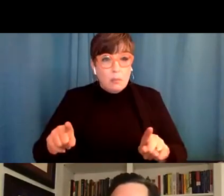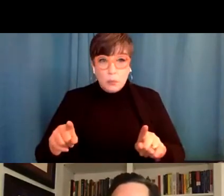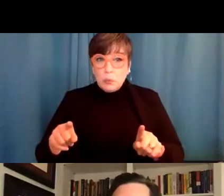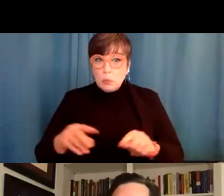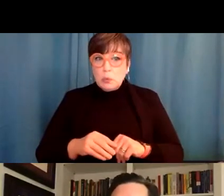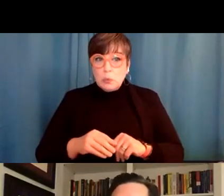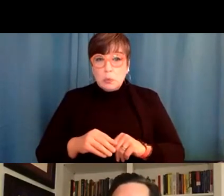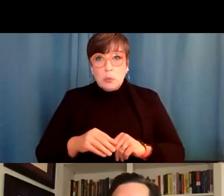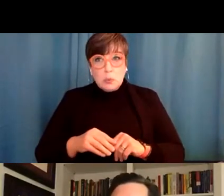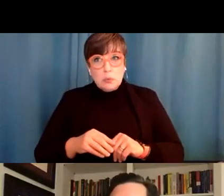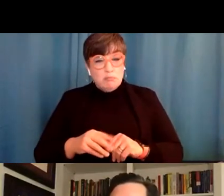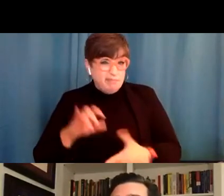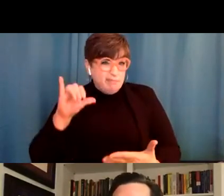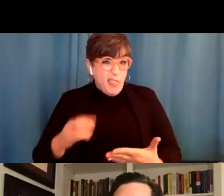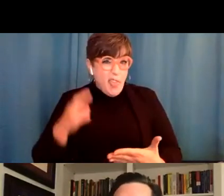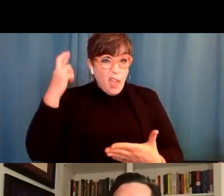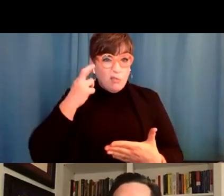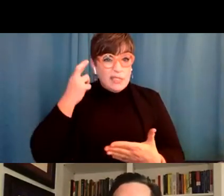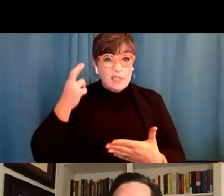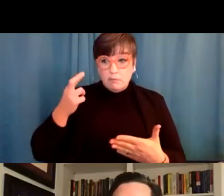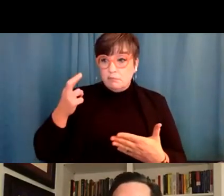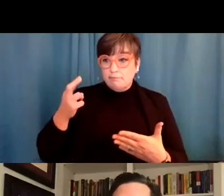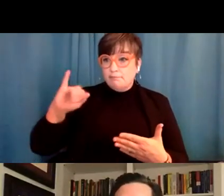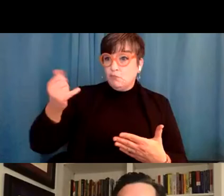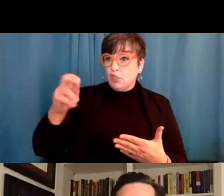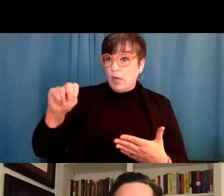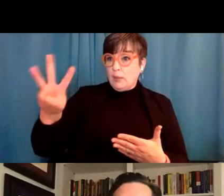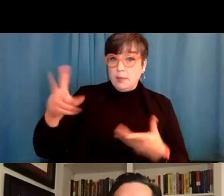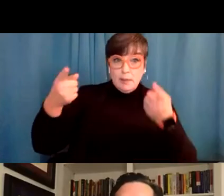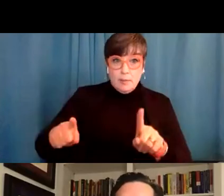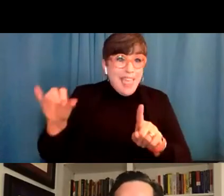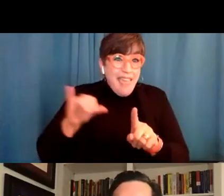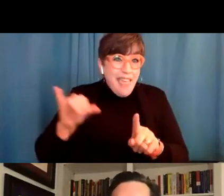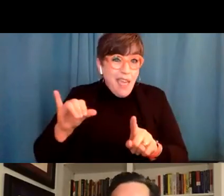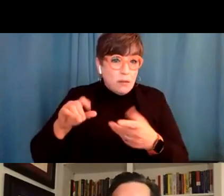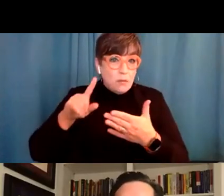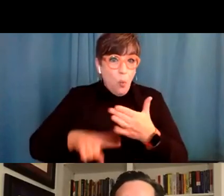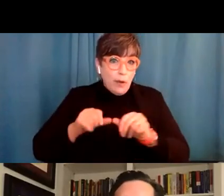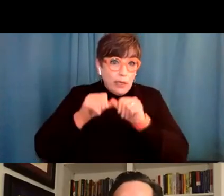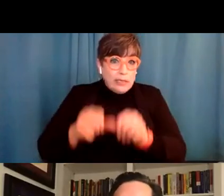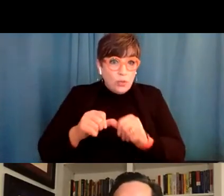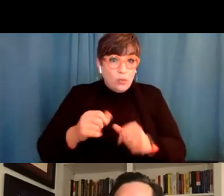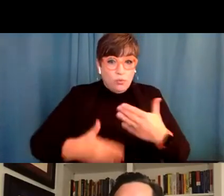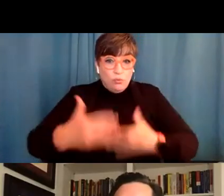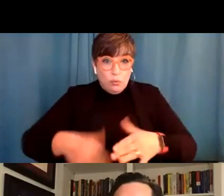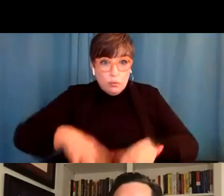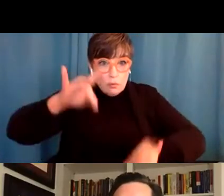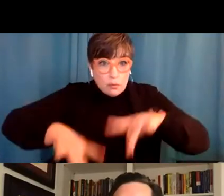much a part of what we saw unfold and what continues to unfold. The fourth point I would make is